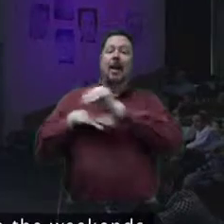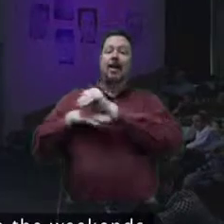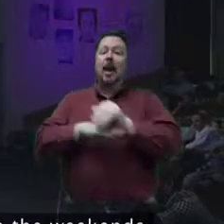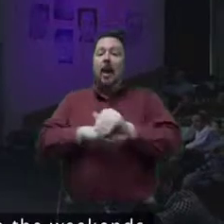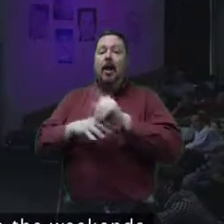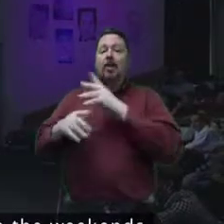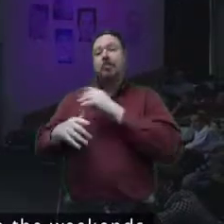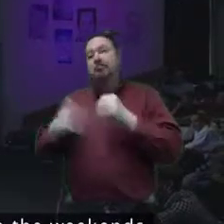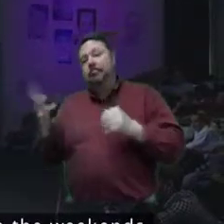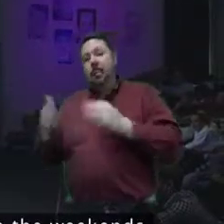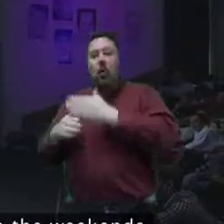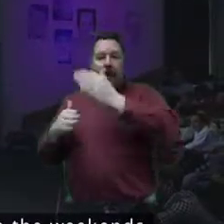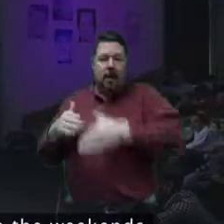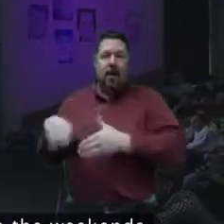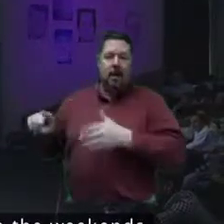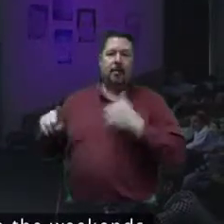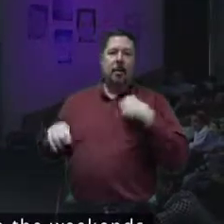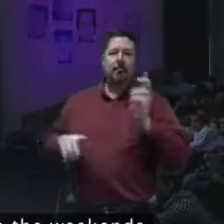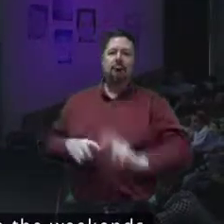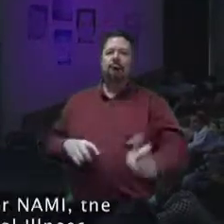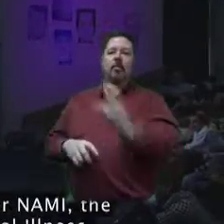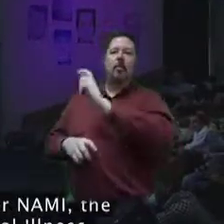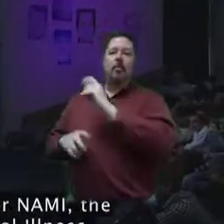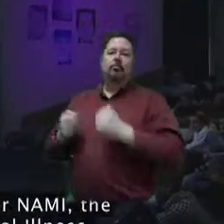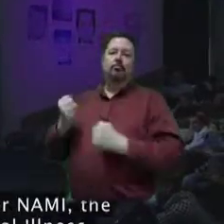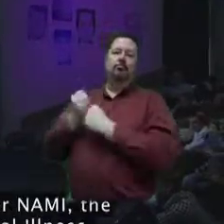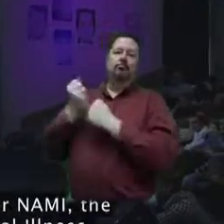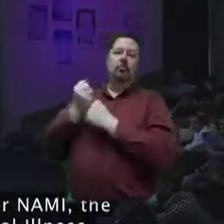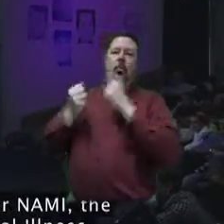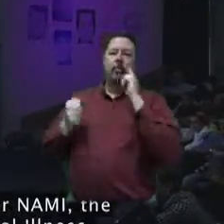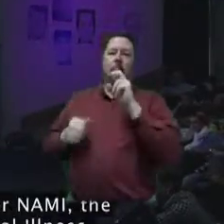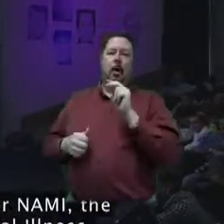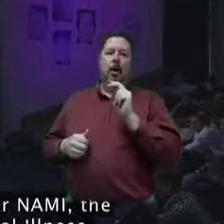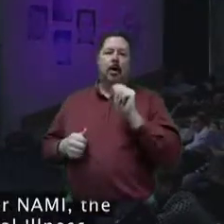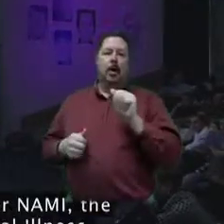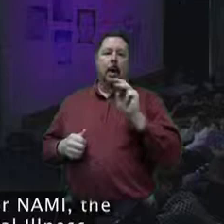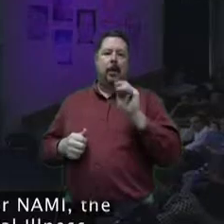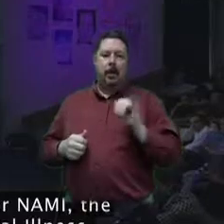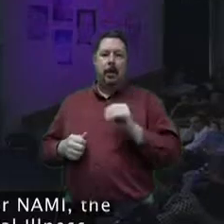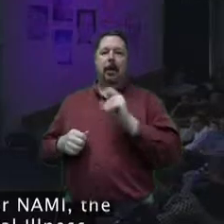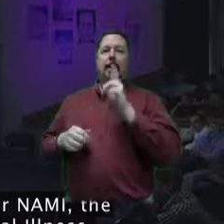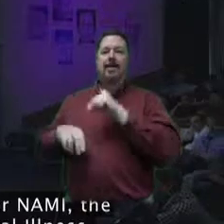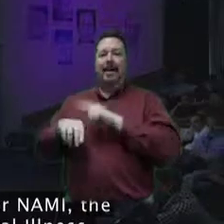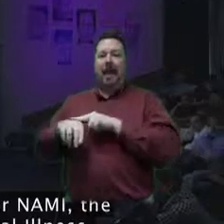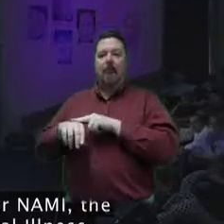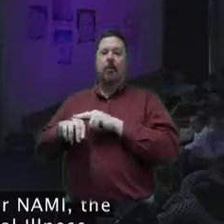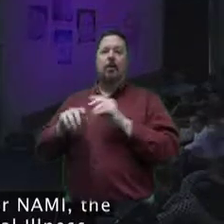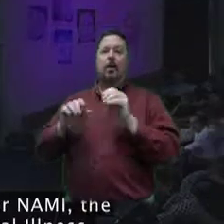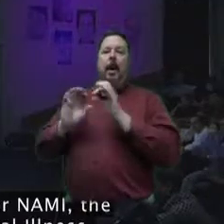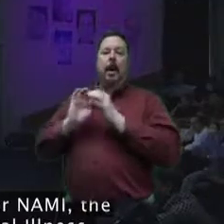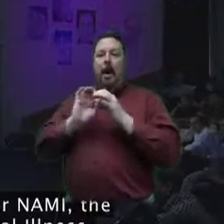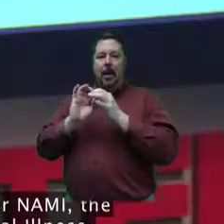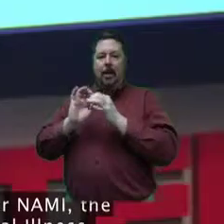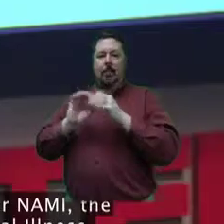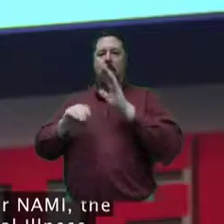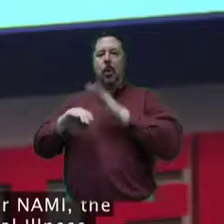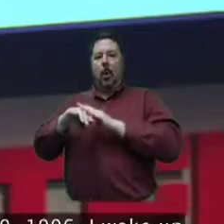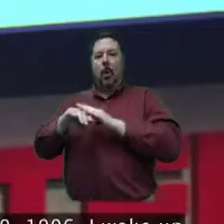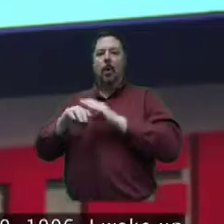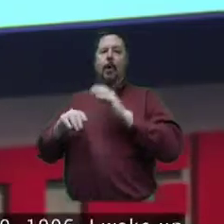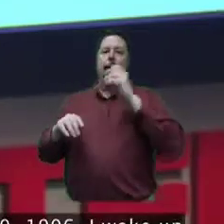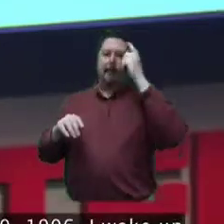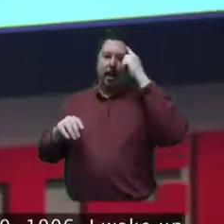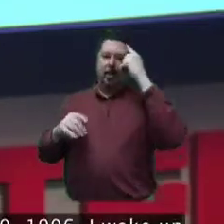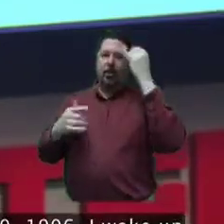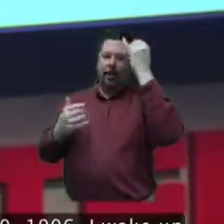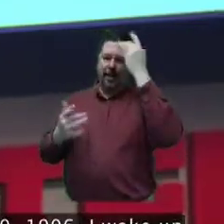evenings and on the weekends, I traveled as an advocate for NAMI, the National Alliance on Mental Illness. But on the